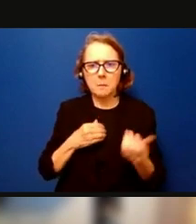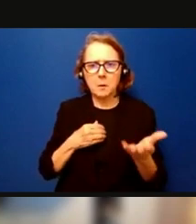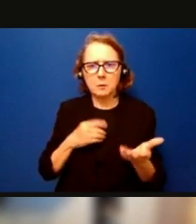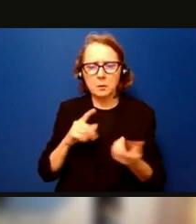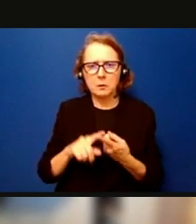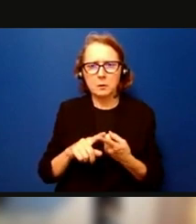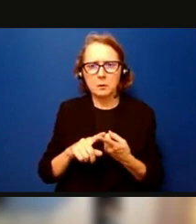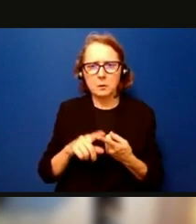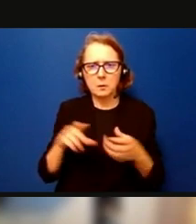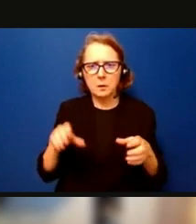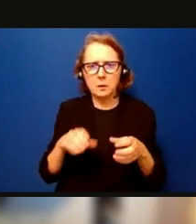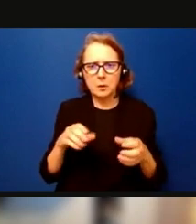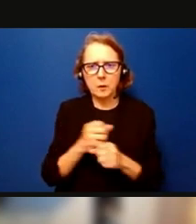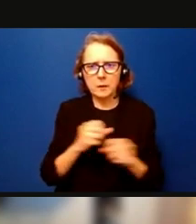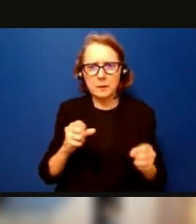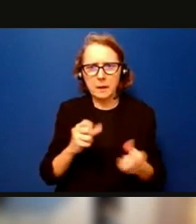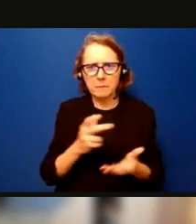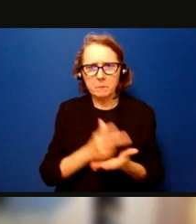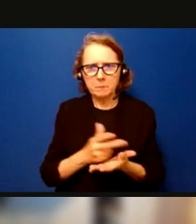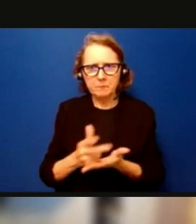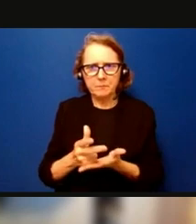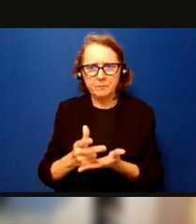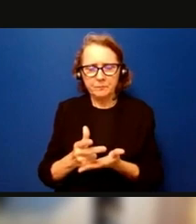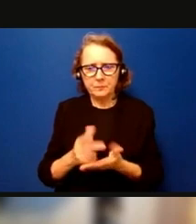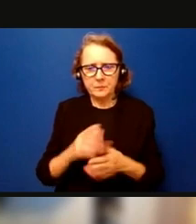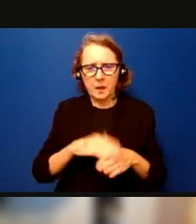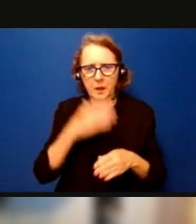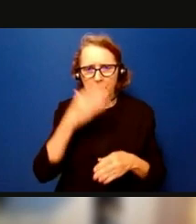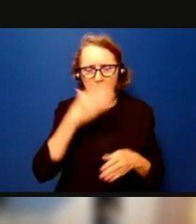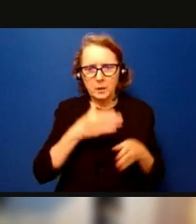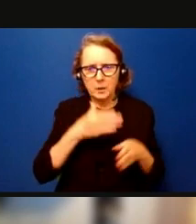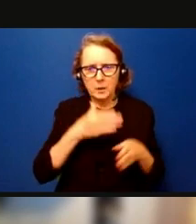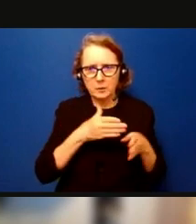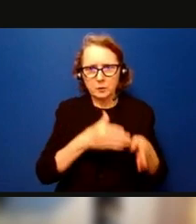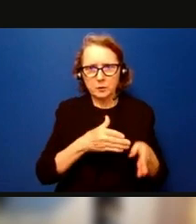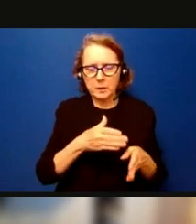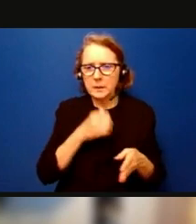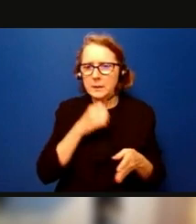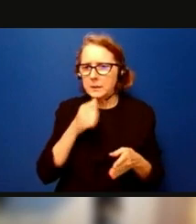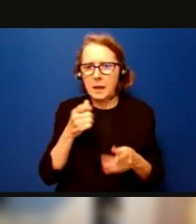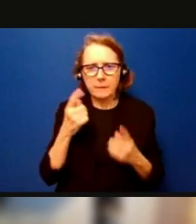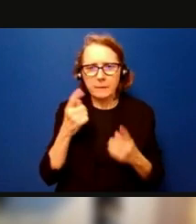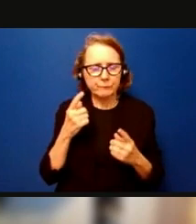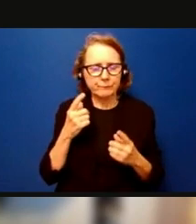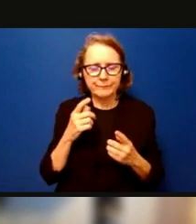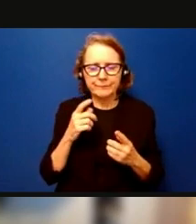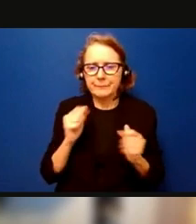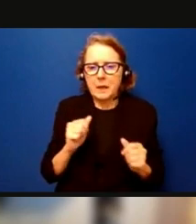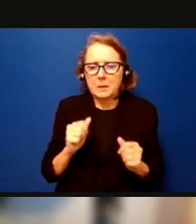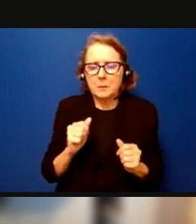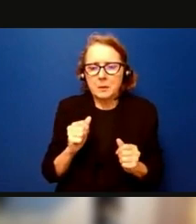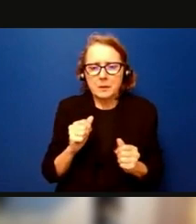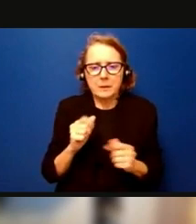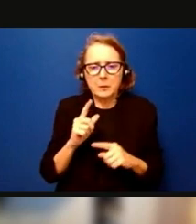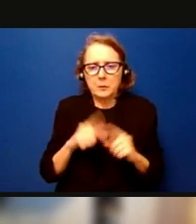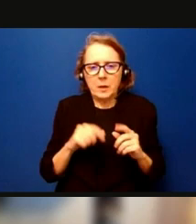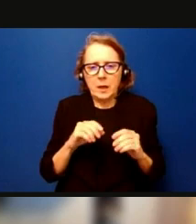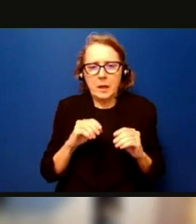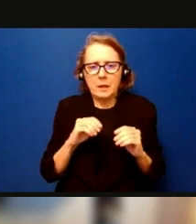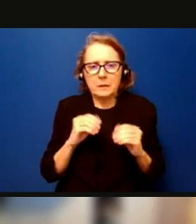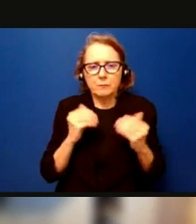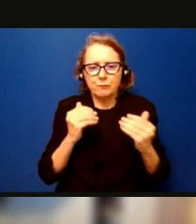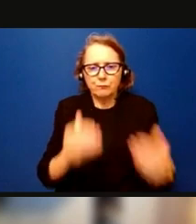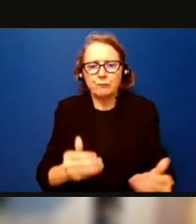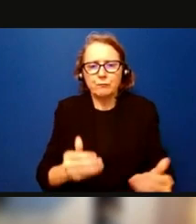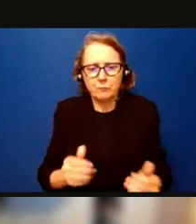do the safe parking on Front Street is really just no longer feasible and not ideal to move forward for a variety